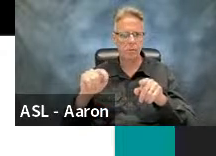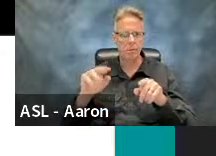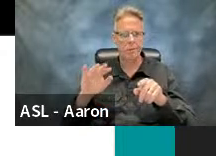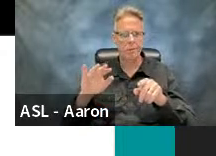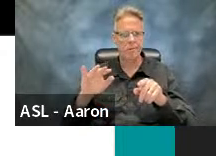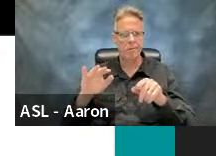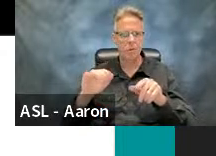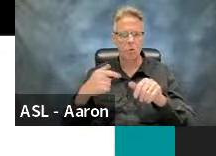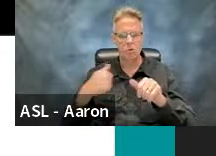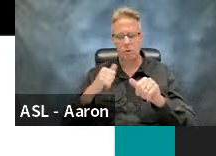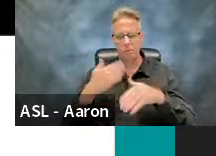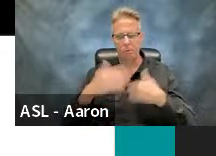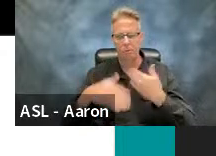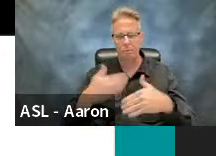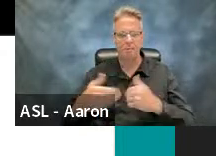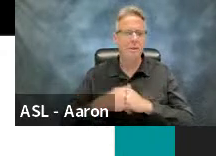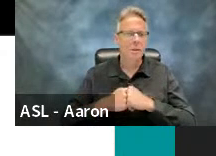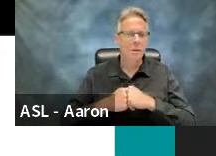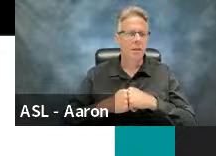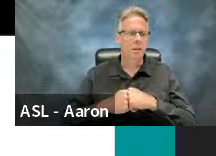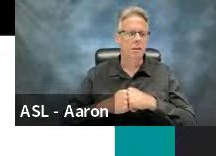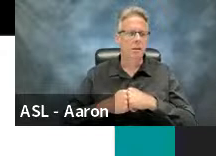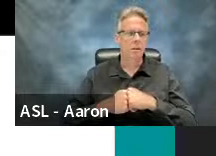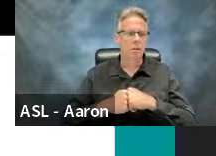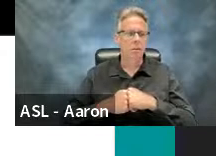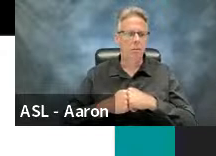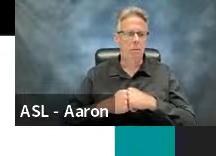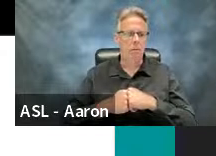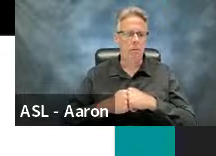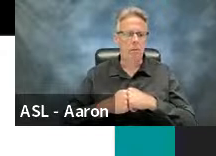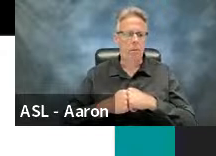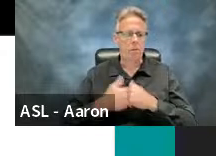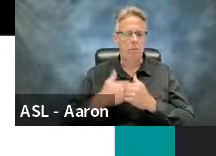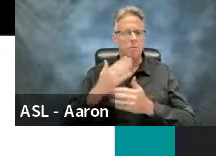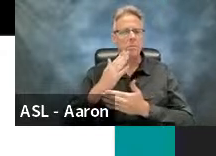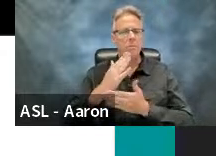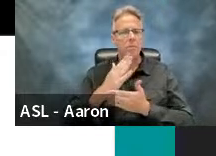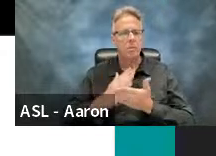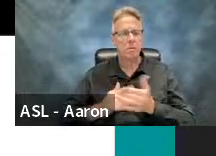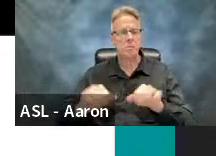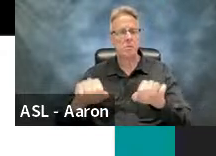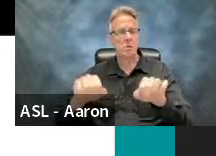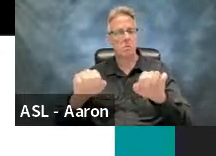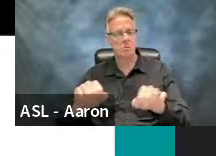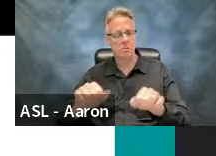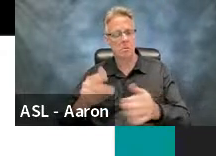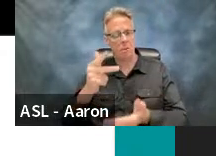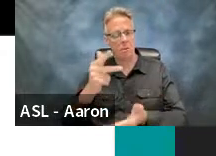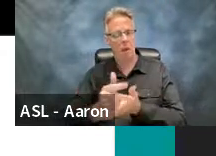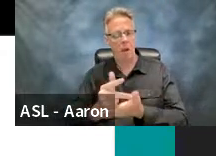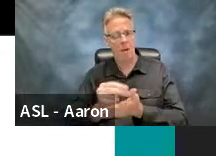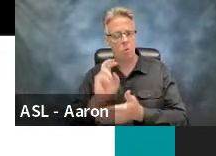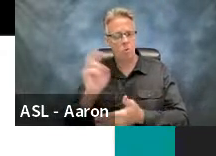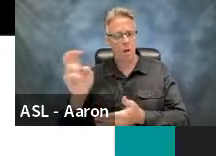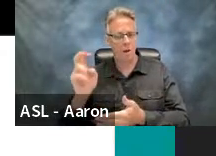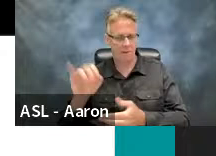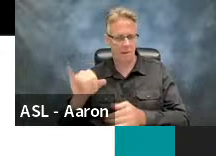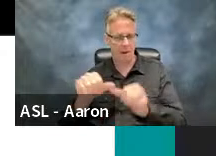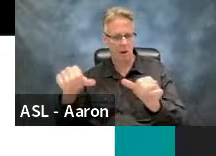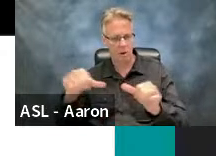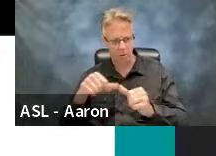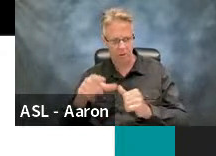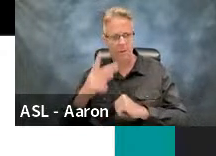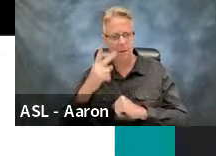Try to get through this real quick. We do have some potential transit park and ride locations, and you'll see that we're